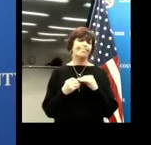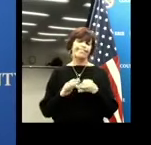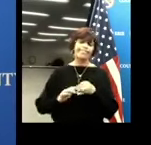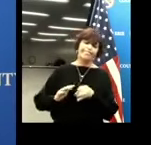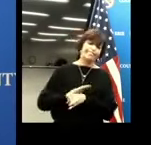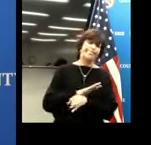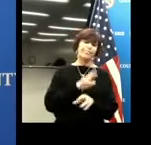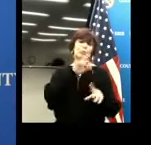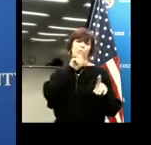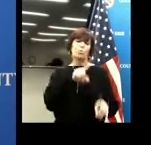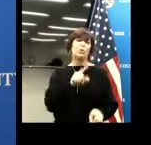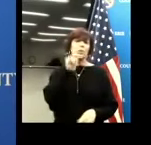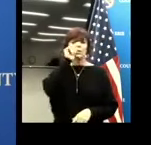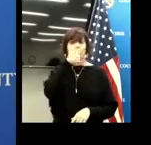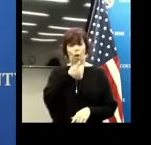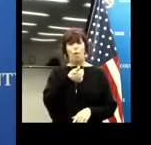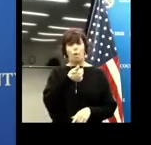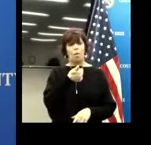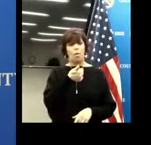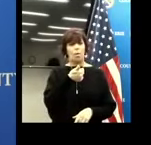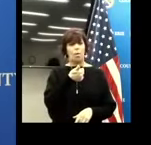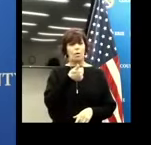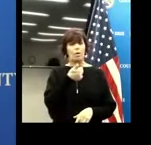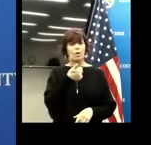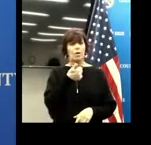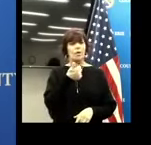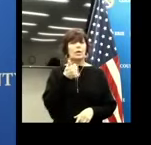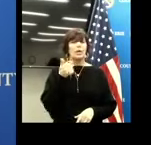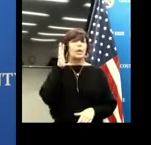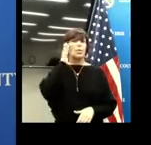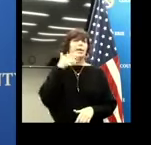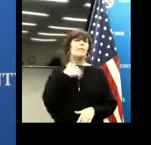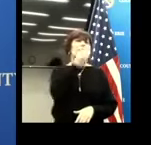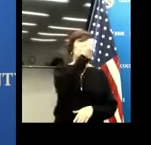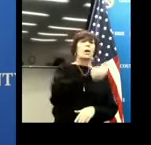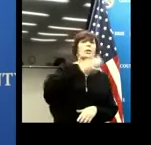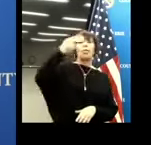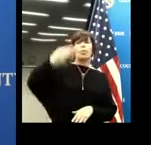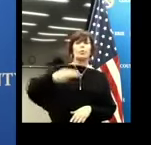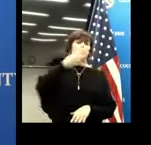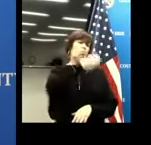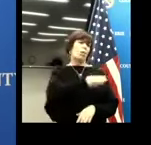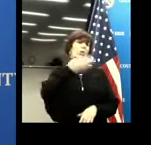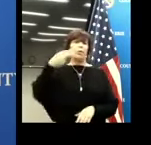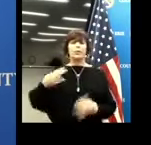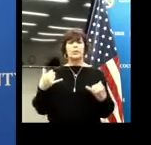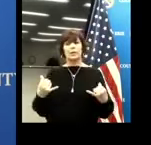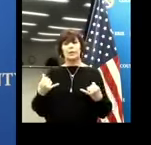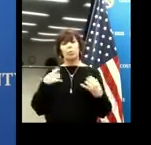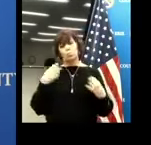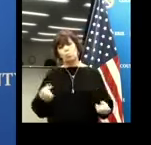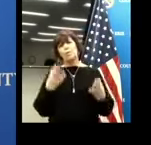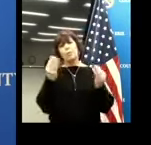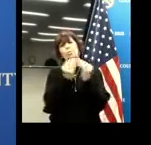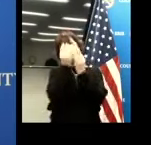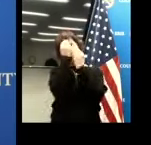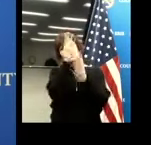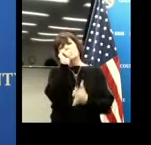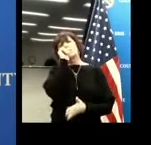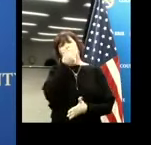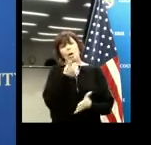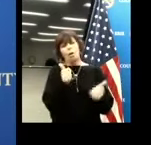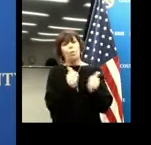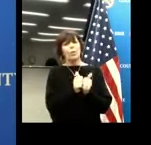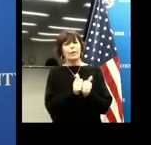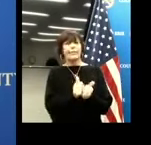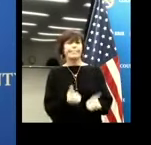comprehensive report tomorrow, as we are going to bi-weekly on Monday and Thursdays. So we'll be providing more data tomorrow with regards to